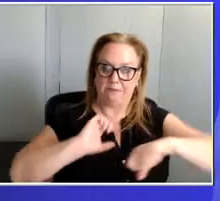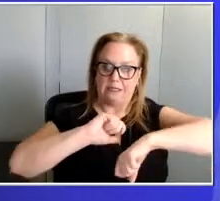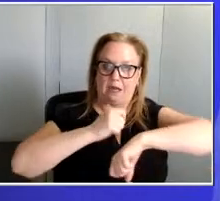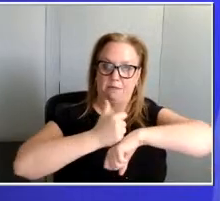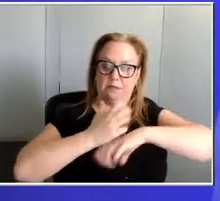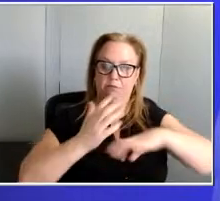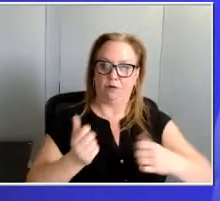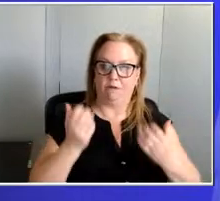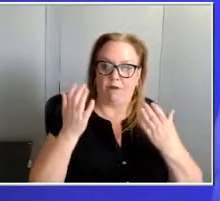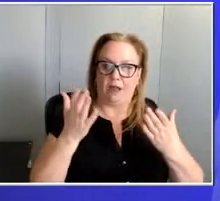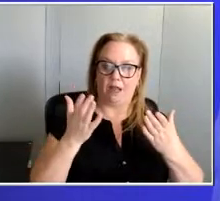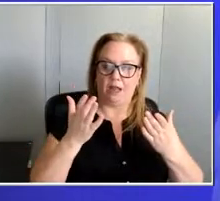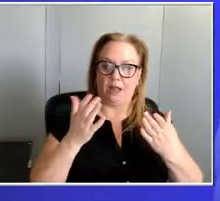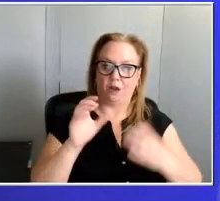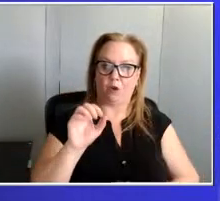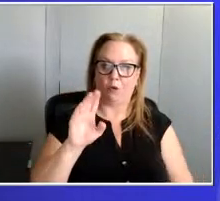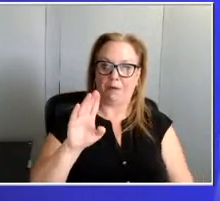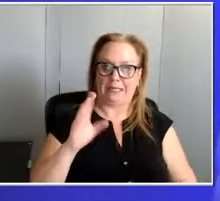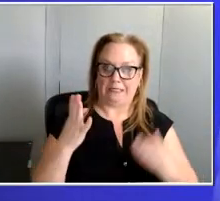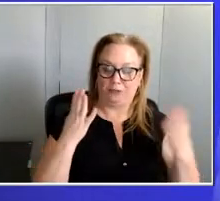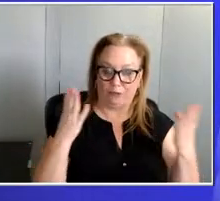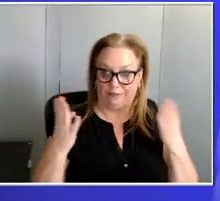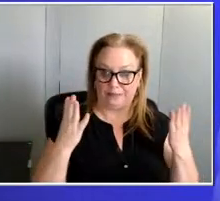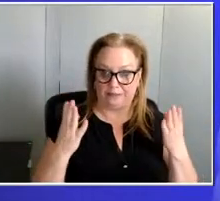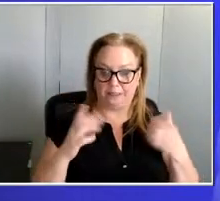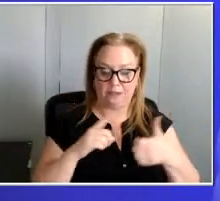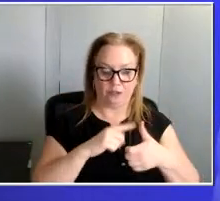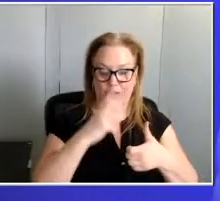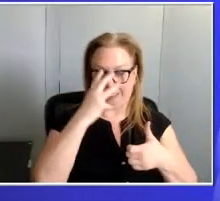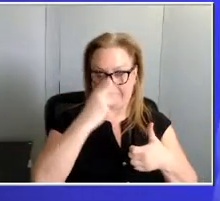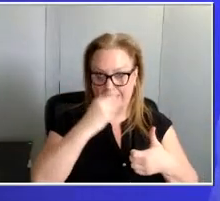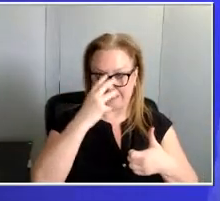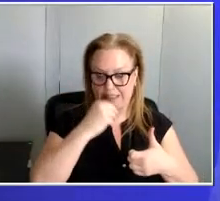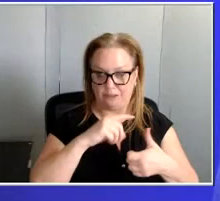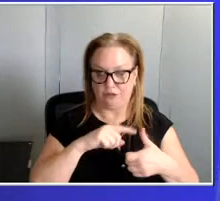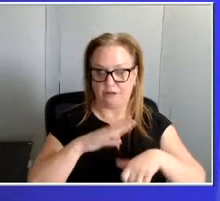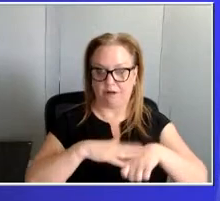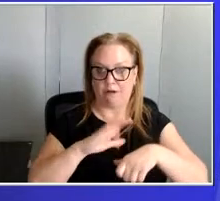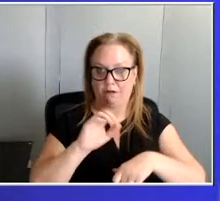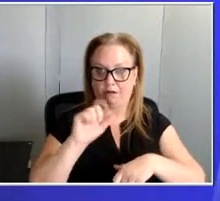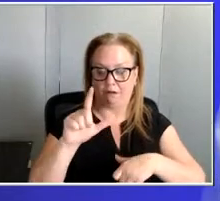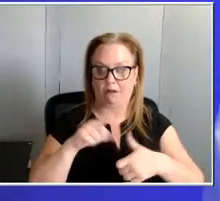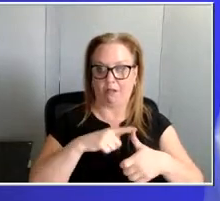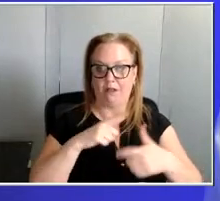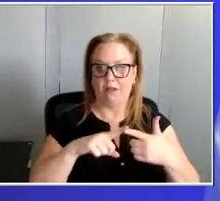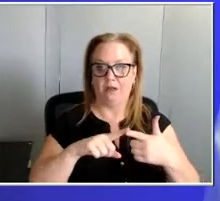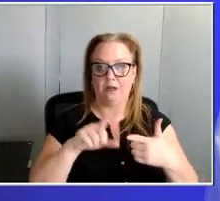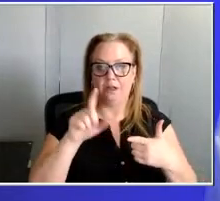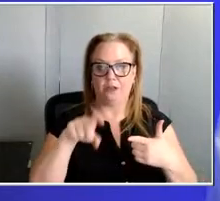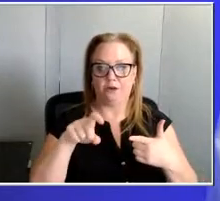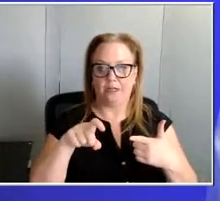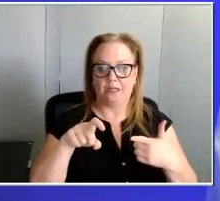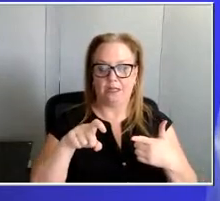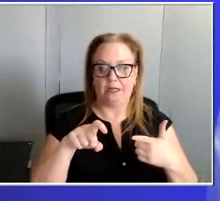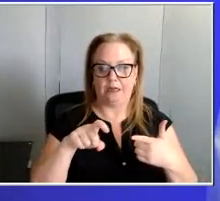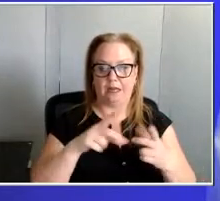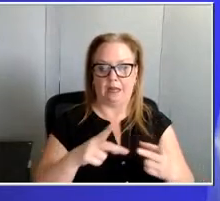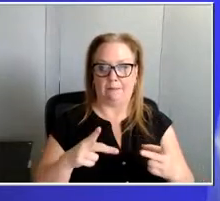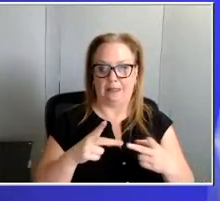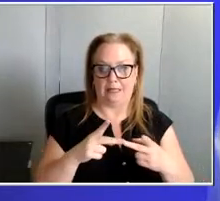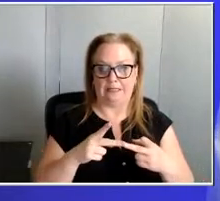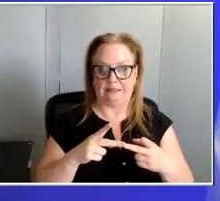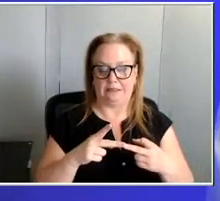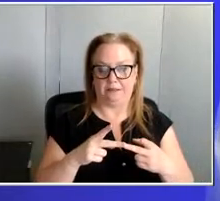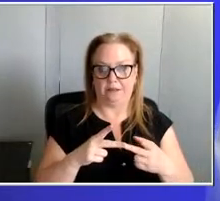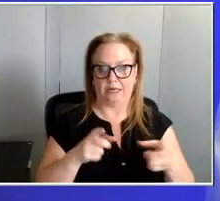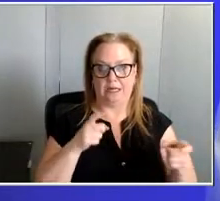provide adequate obstetrical services? Because you need anesthesia on call. You need a place where you can